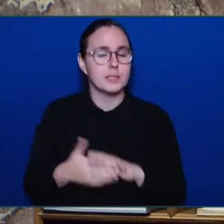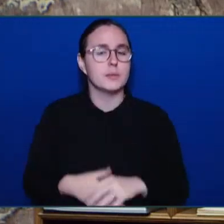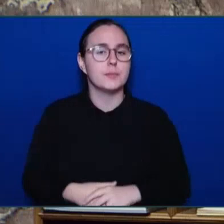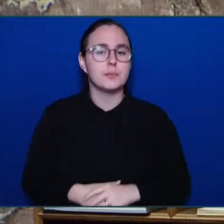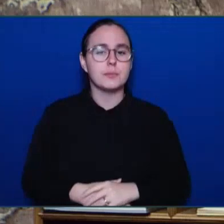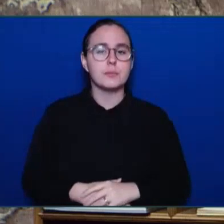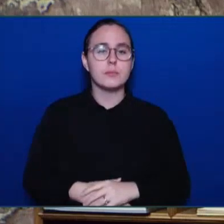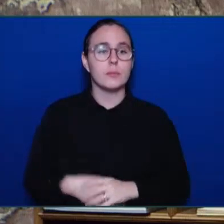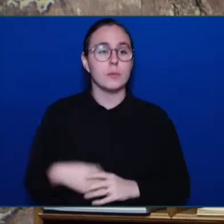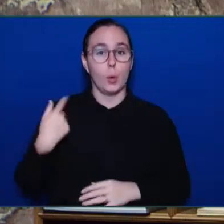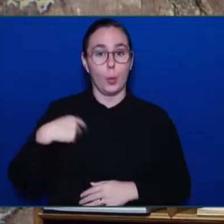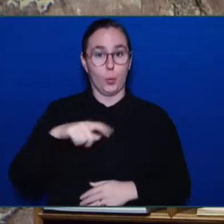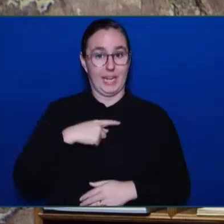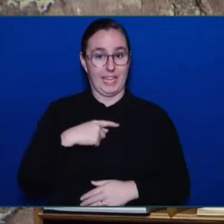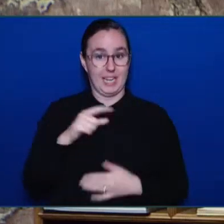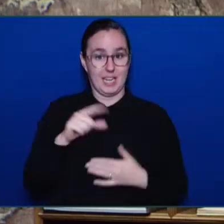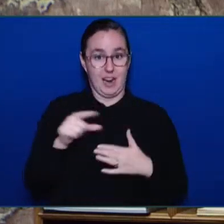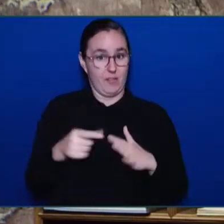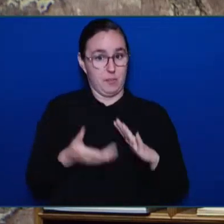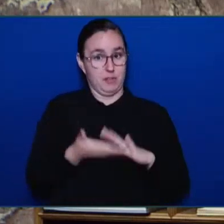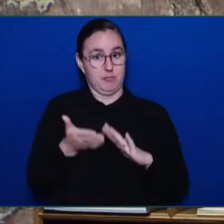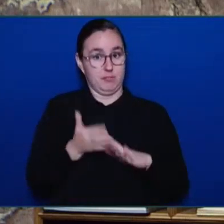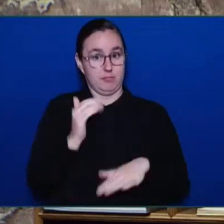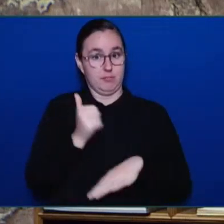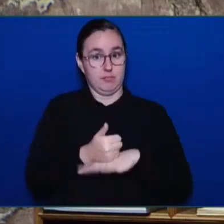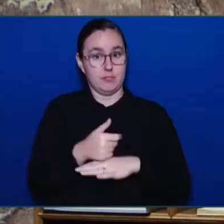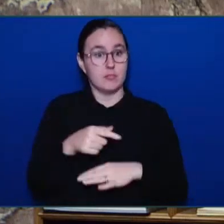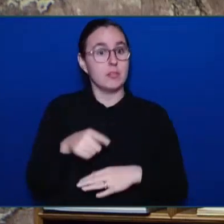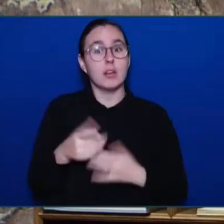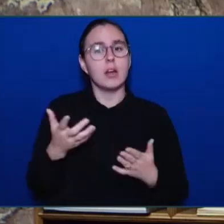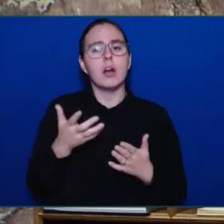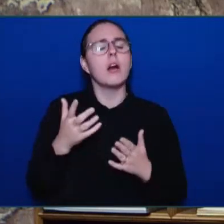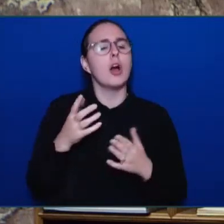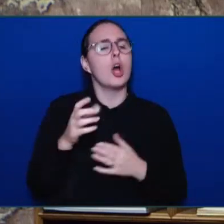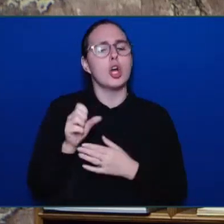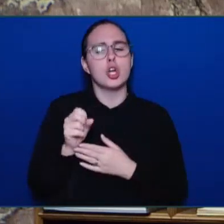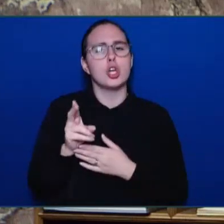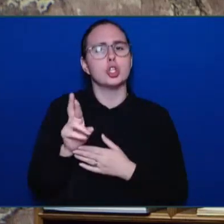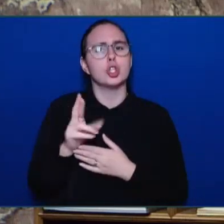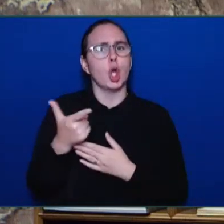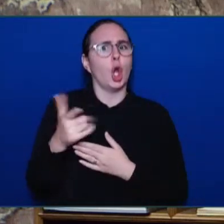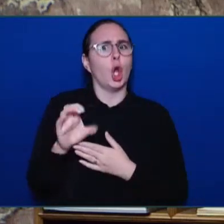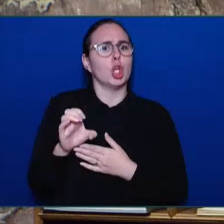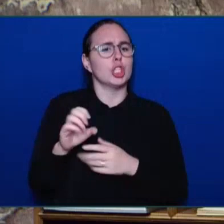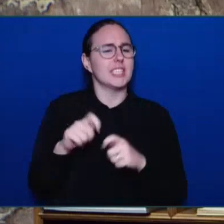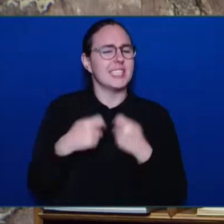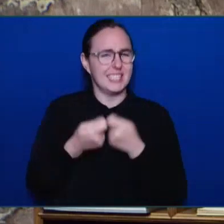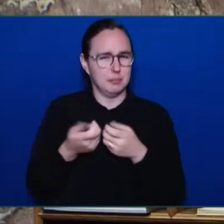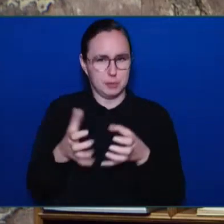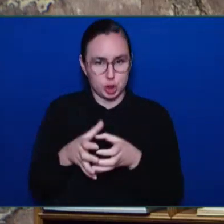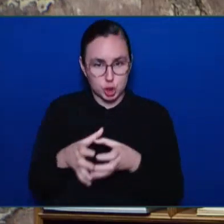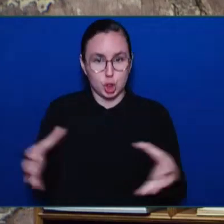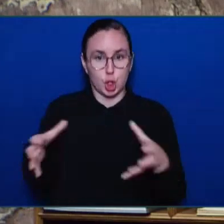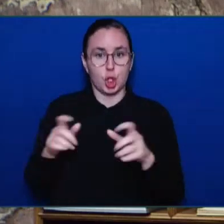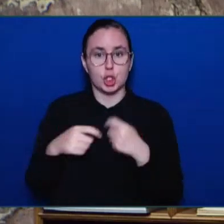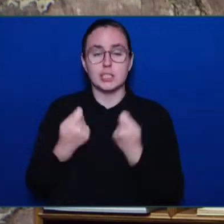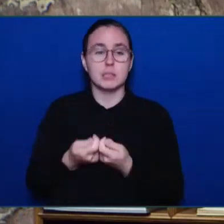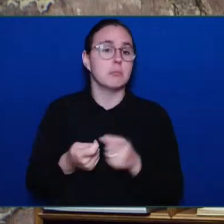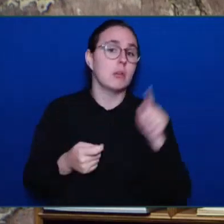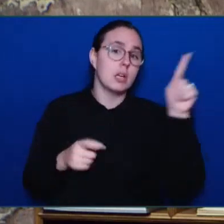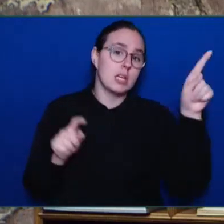such as Terrace, Prince George, Kelowna and Kamloops, all of which those communities have said have worked extremely